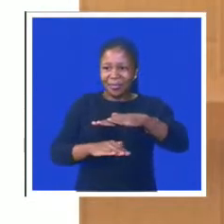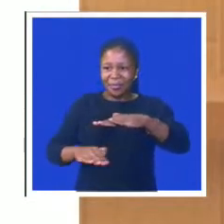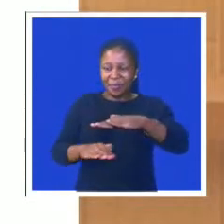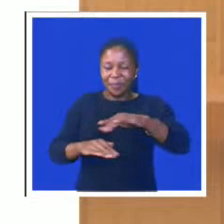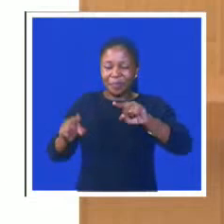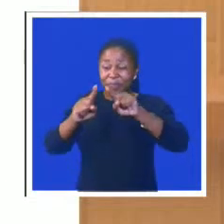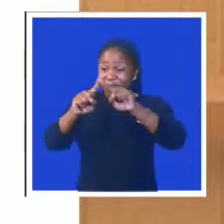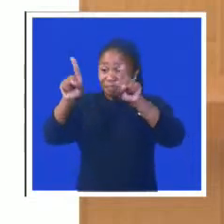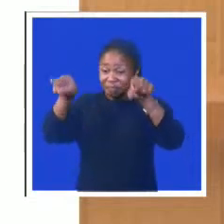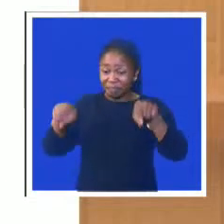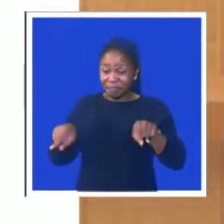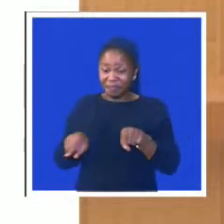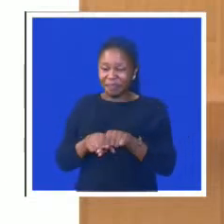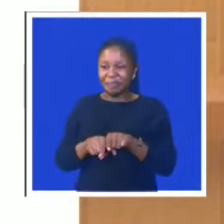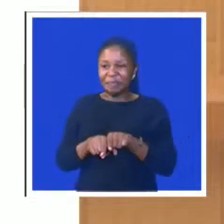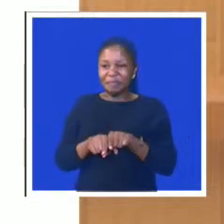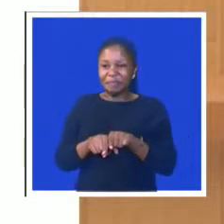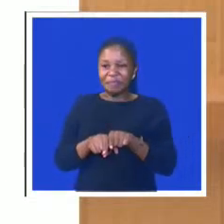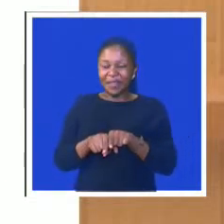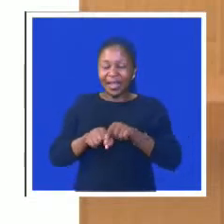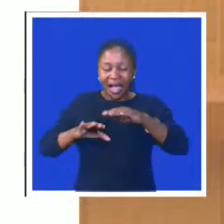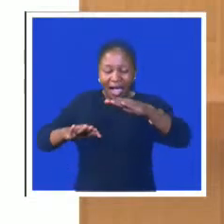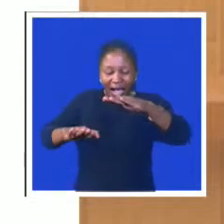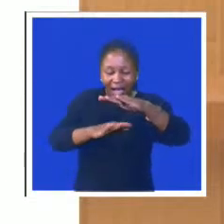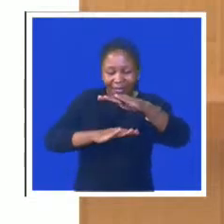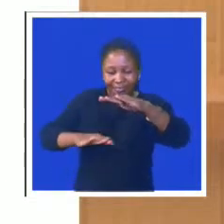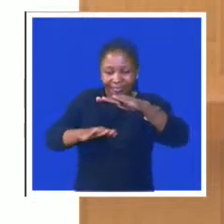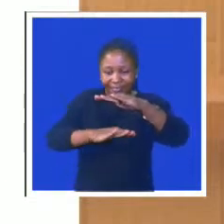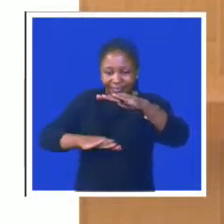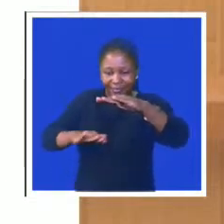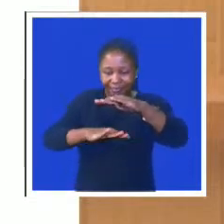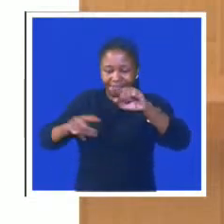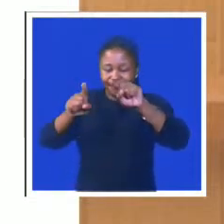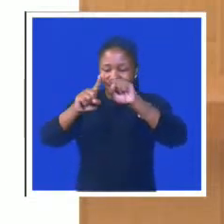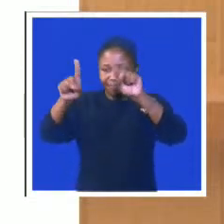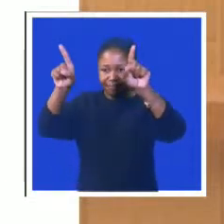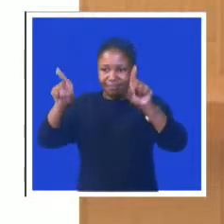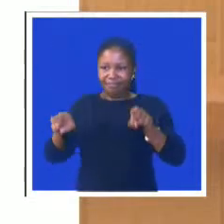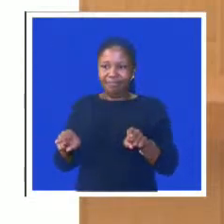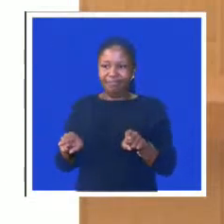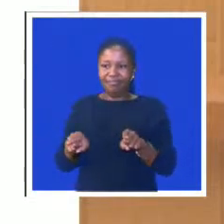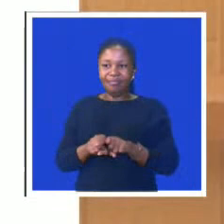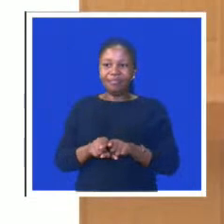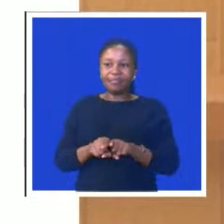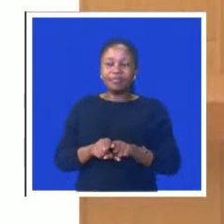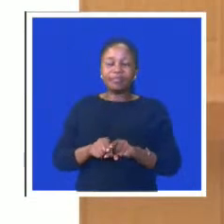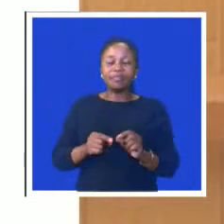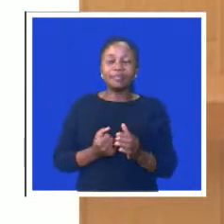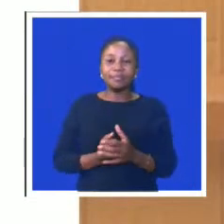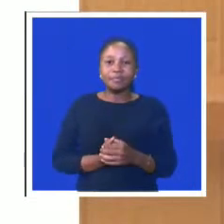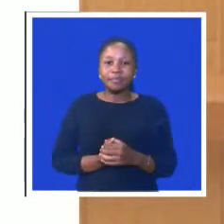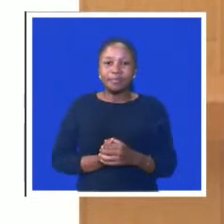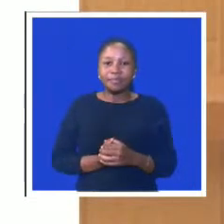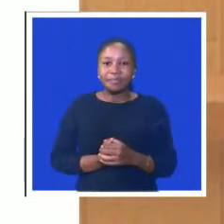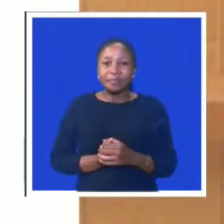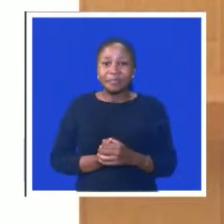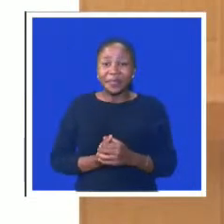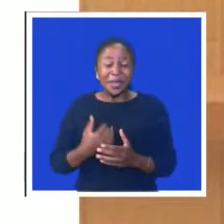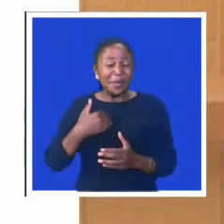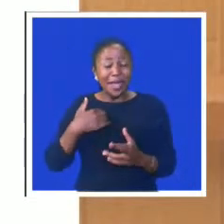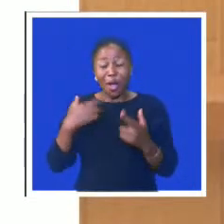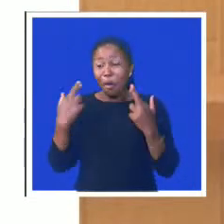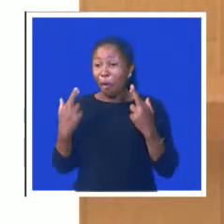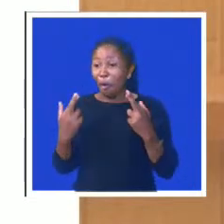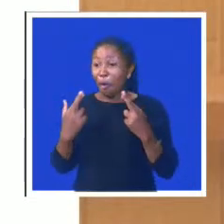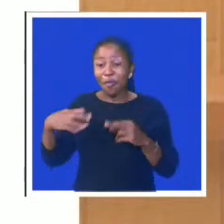The ball is under the box. That's good, dear Elena. I hope you are enjoying what is